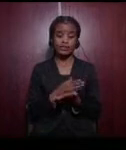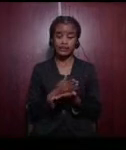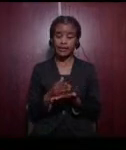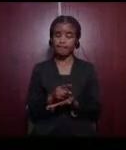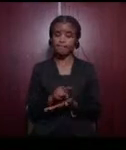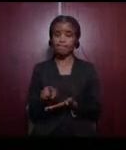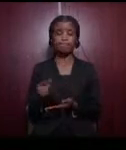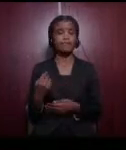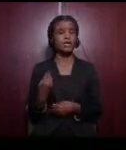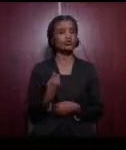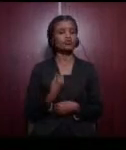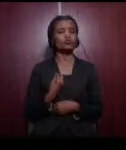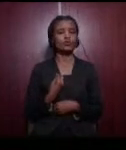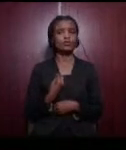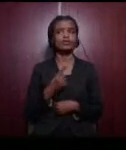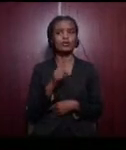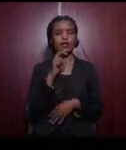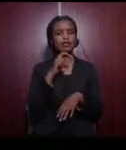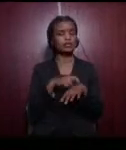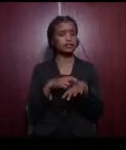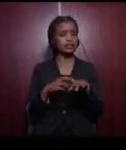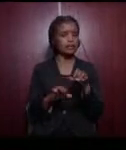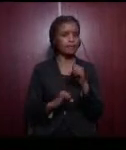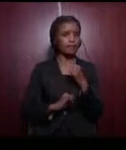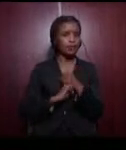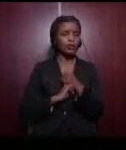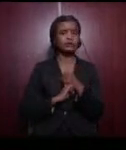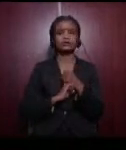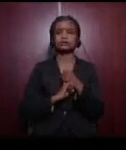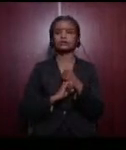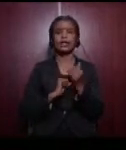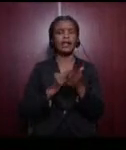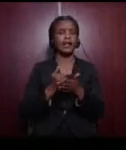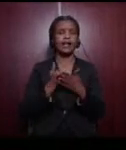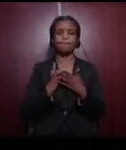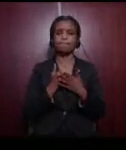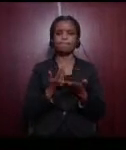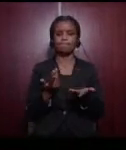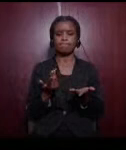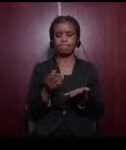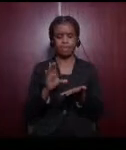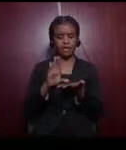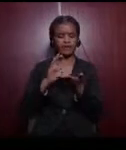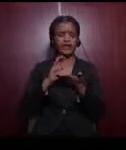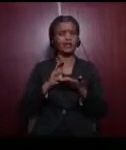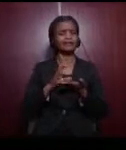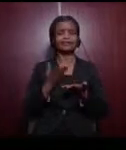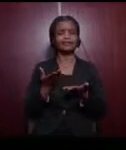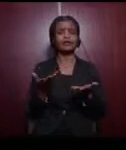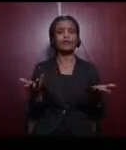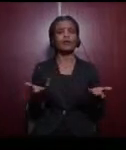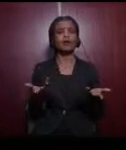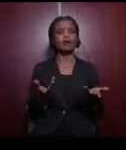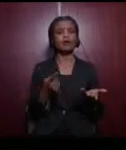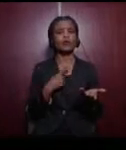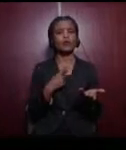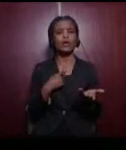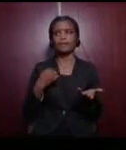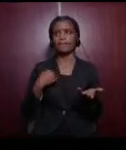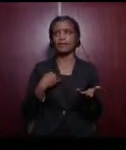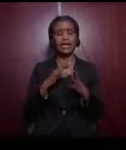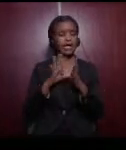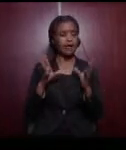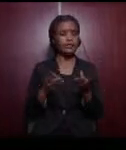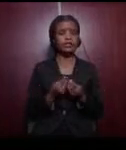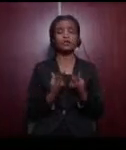need a support and I need help. Where am I going to get a fund? Because I'm dealing with everything through my pocket. So